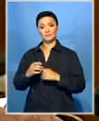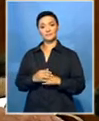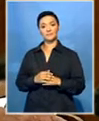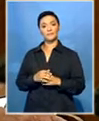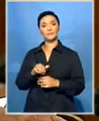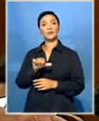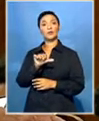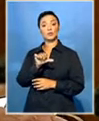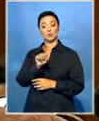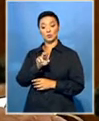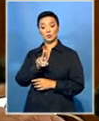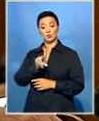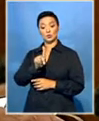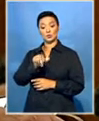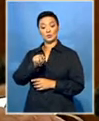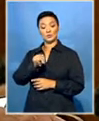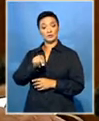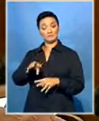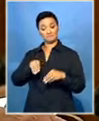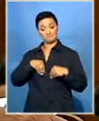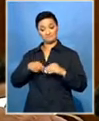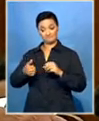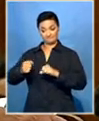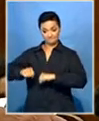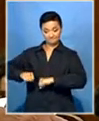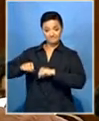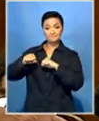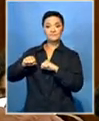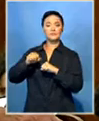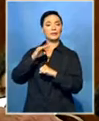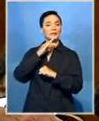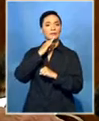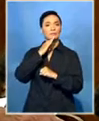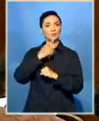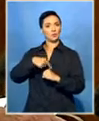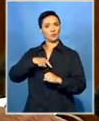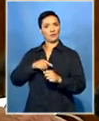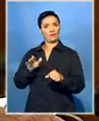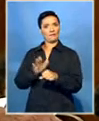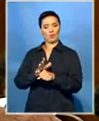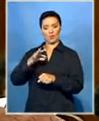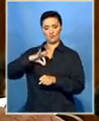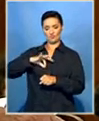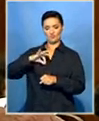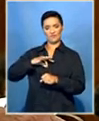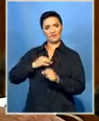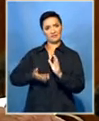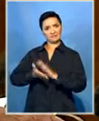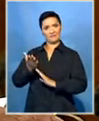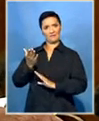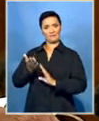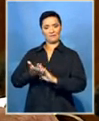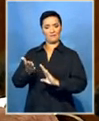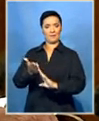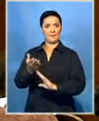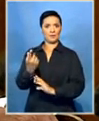Sudan's accession to it, does not have any consequence as regards the privilege which accrues to its